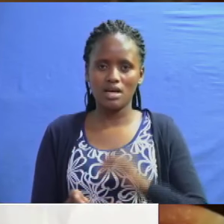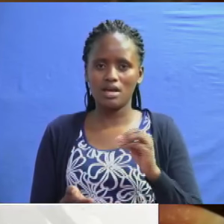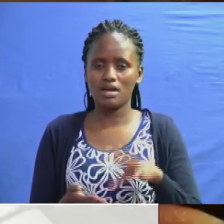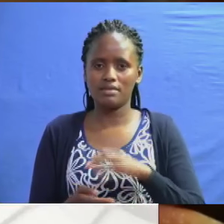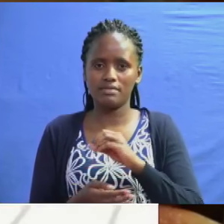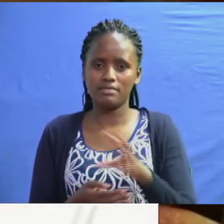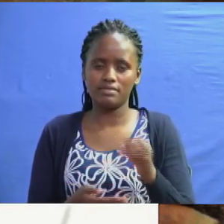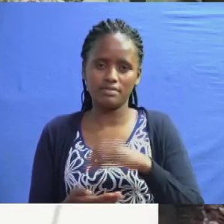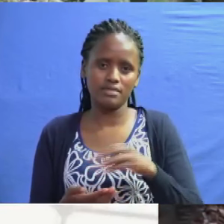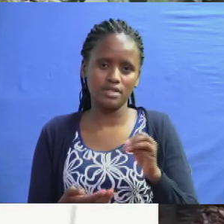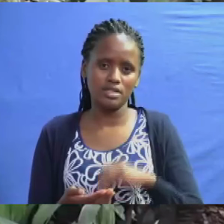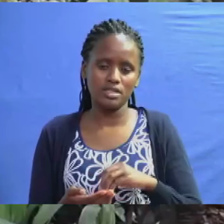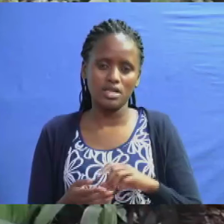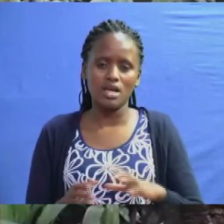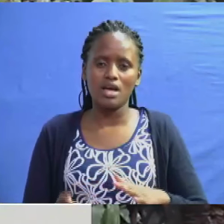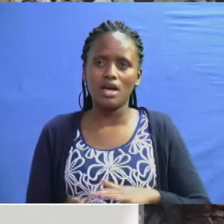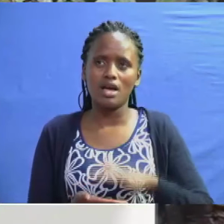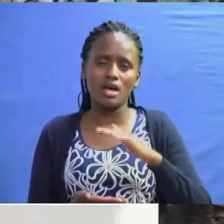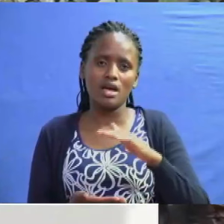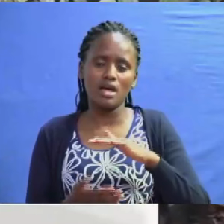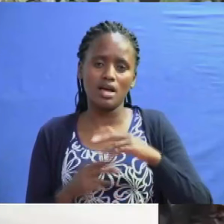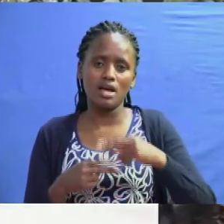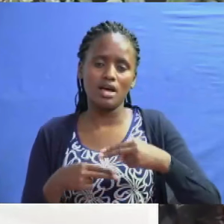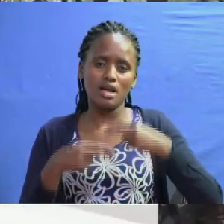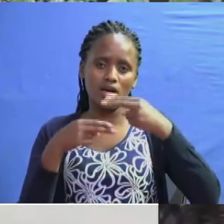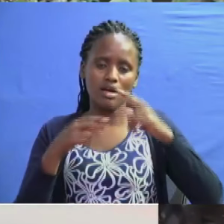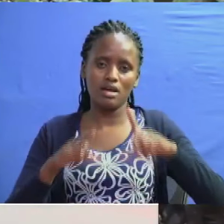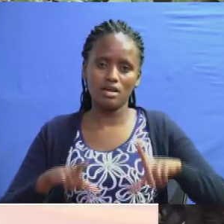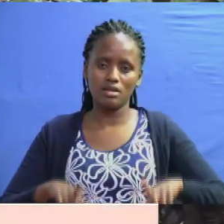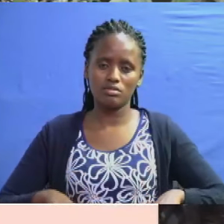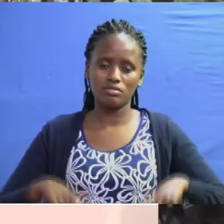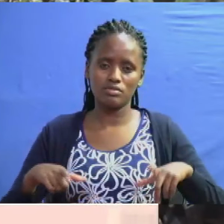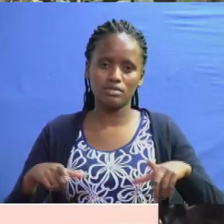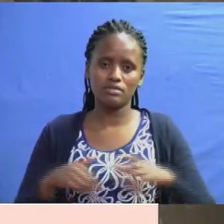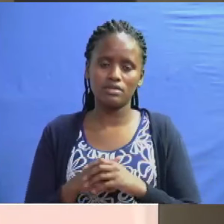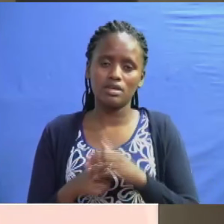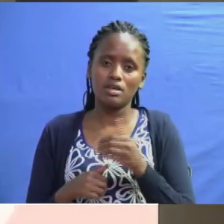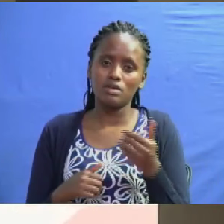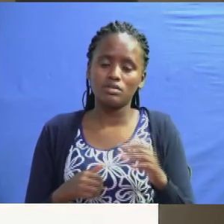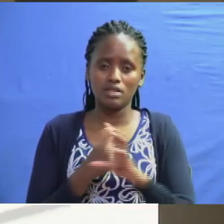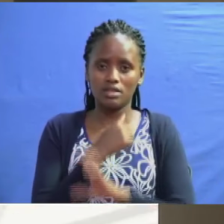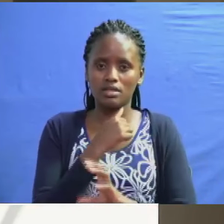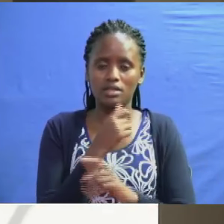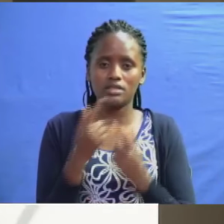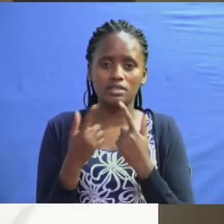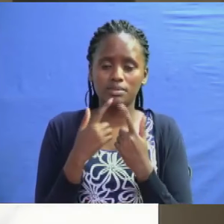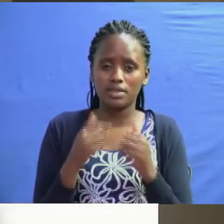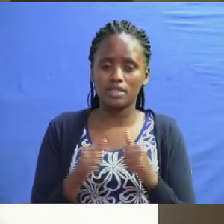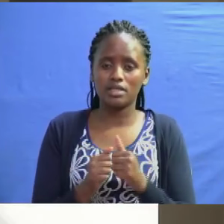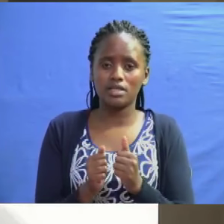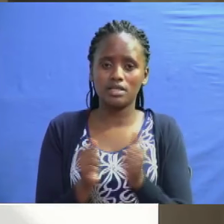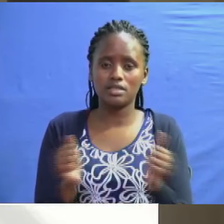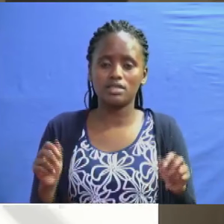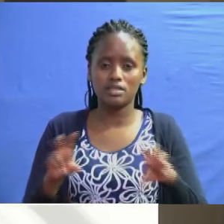thus leading to high cost of living as food is imported from outside the country. Speaking during the Agriculture Open Day at